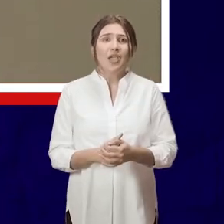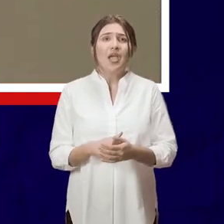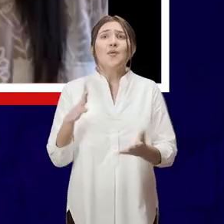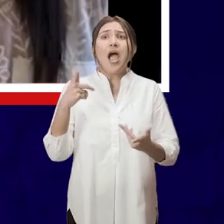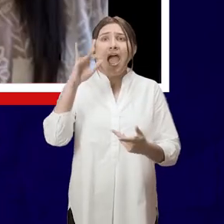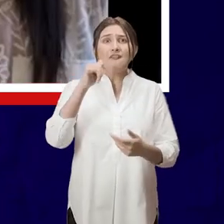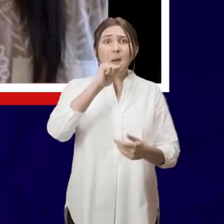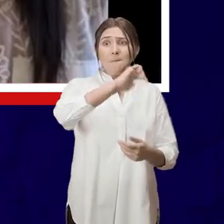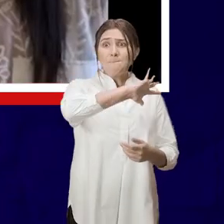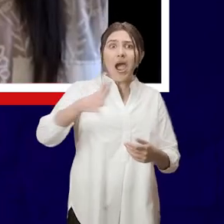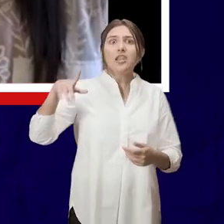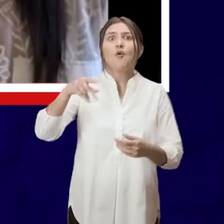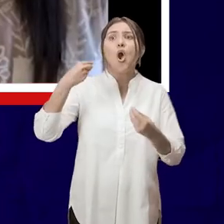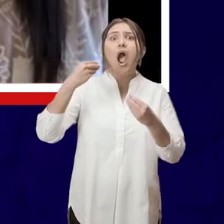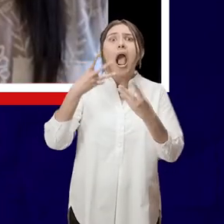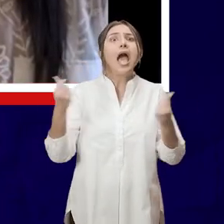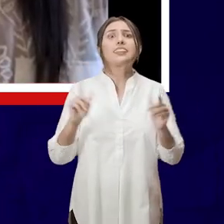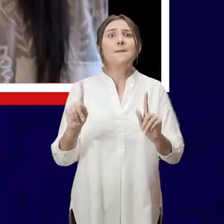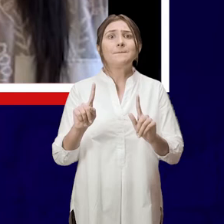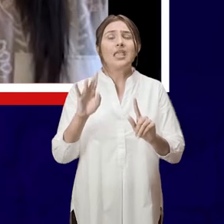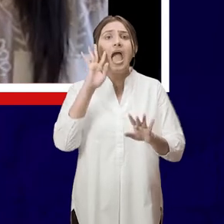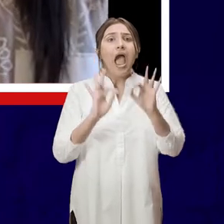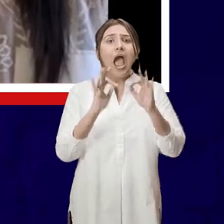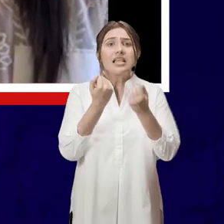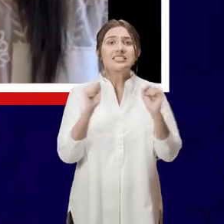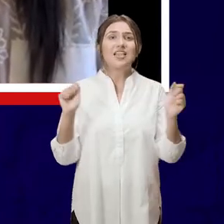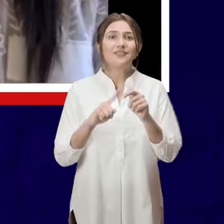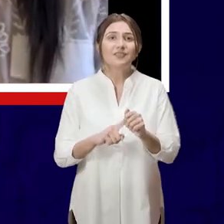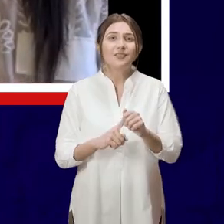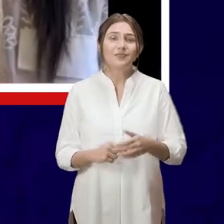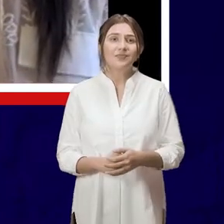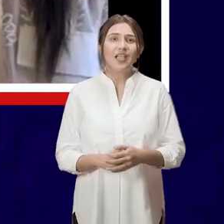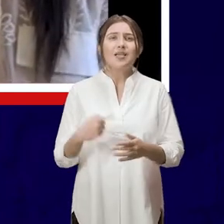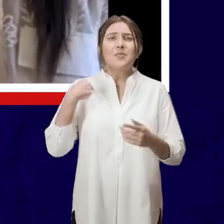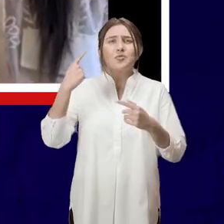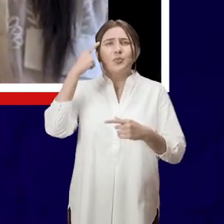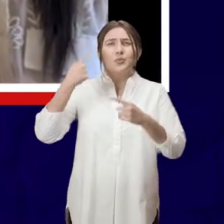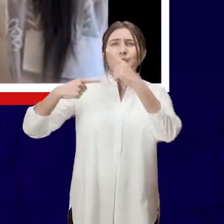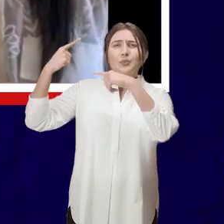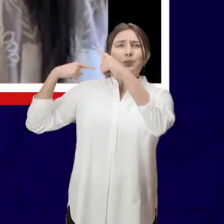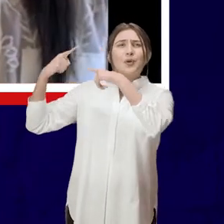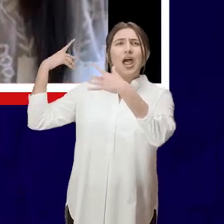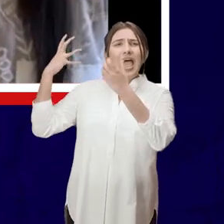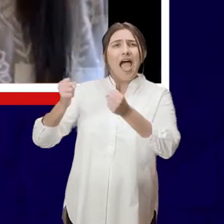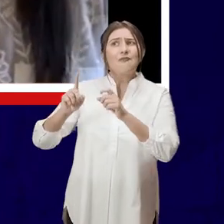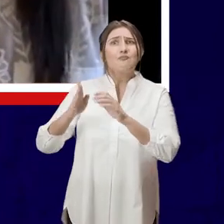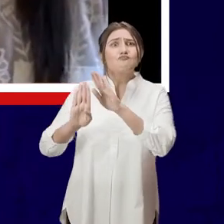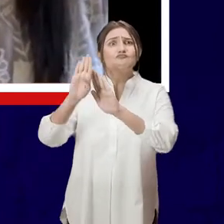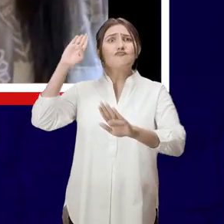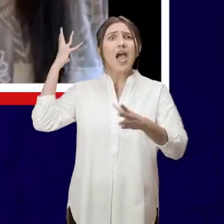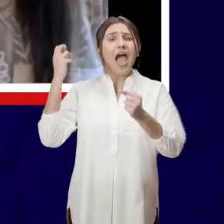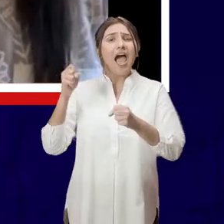away. And this, because I like to work from by drawing examples from tradition and from heritage. And we have this